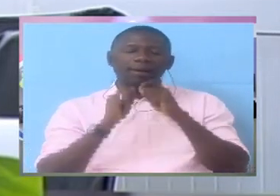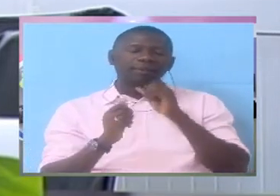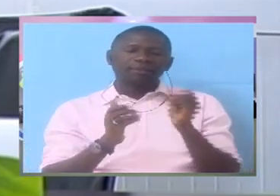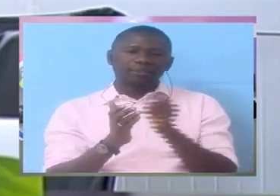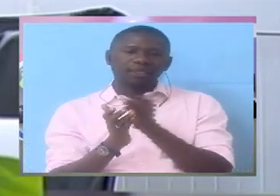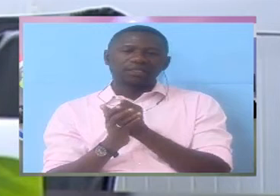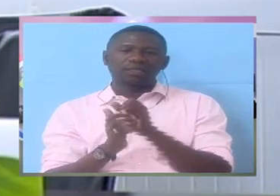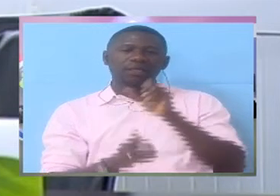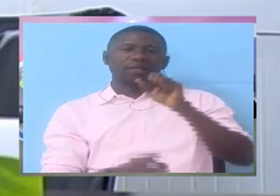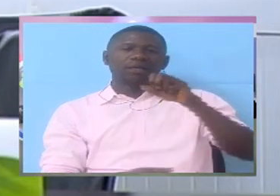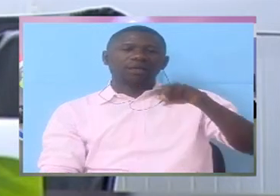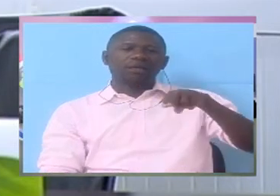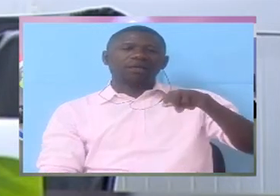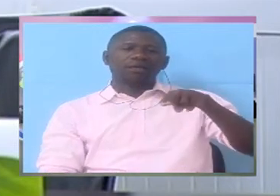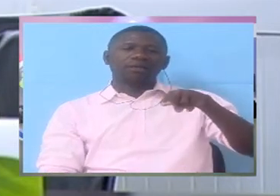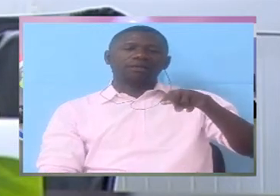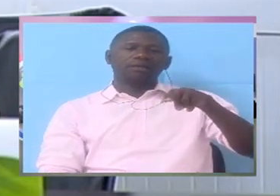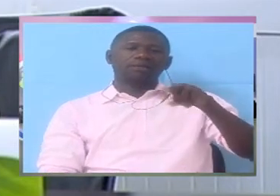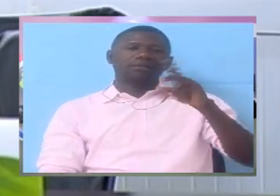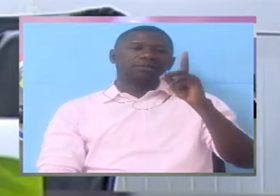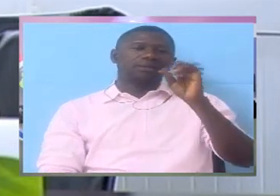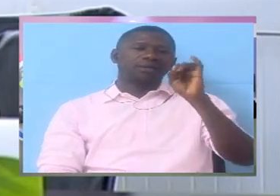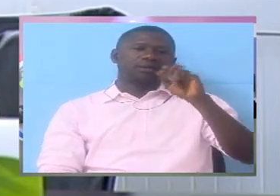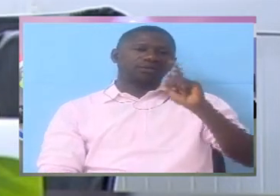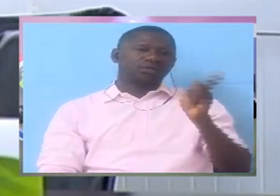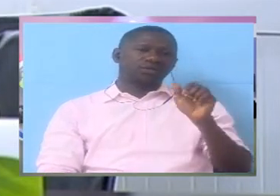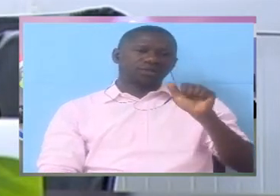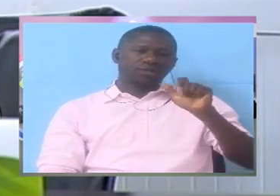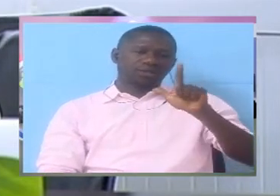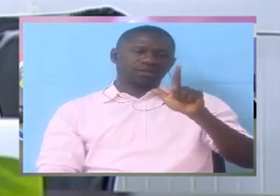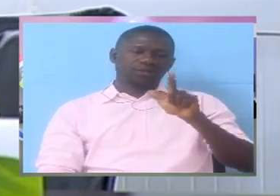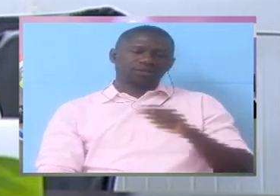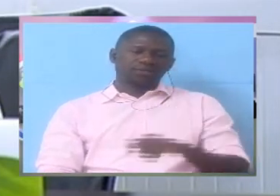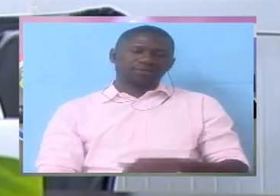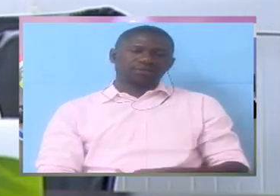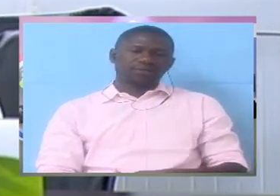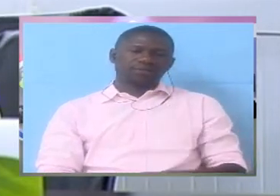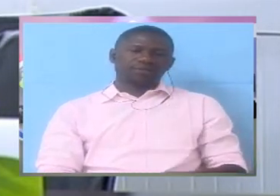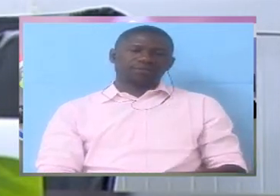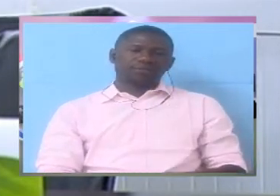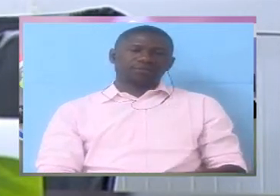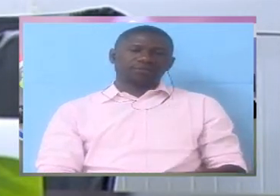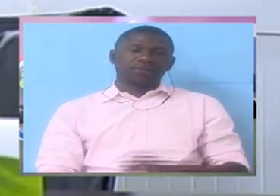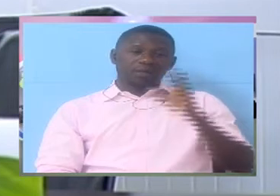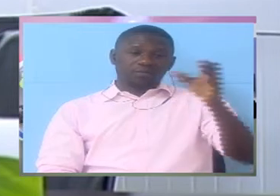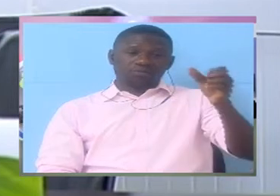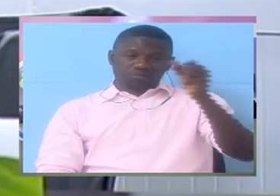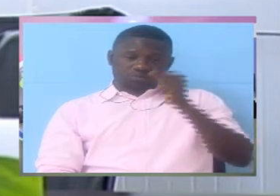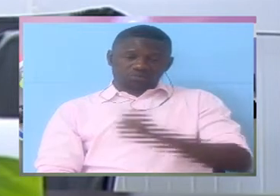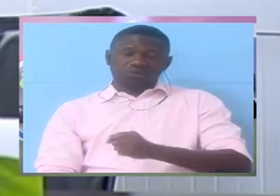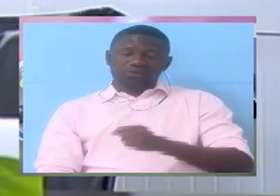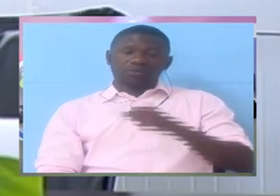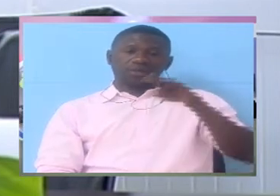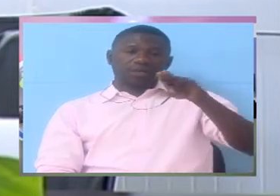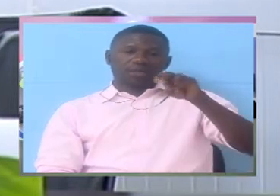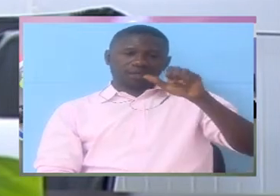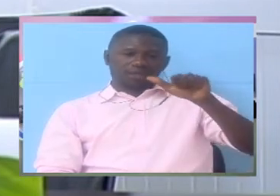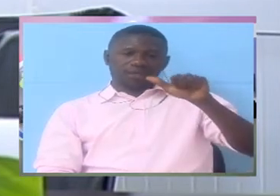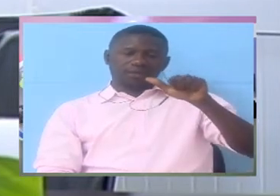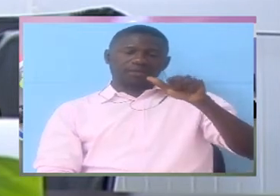moba kunyalu ti membe ko Serin Digal la kuo. Brought to the NIA. Ye menu nati